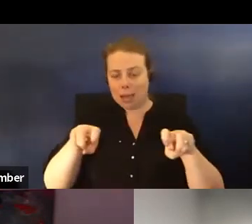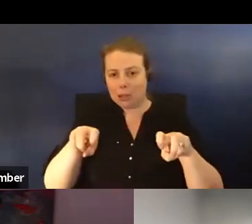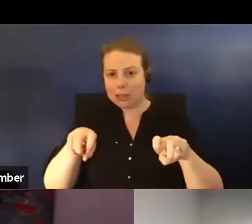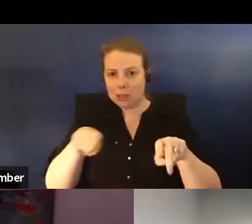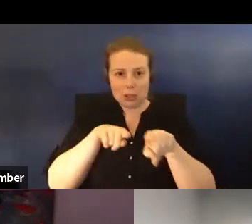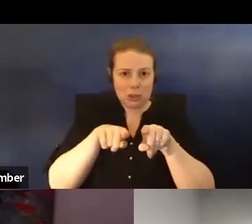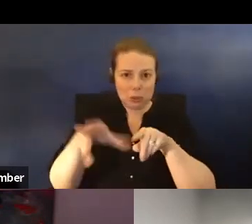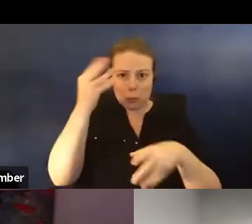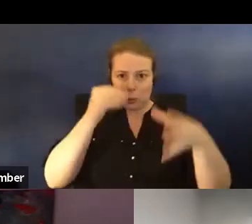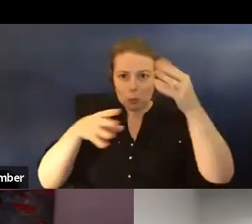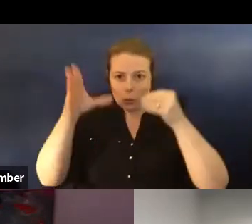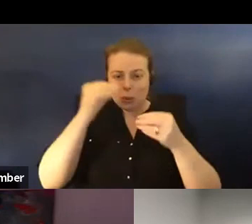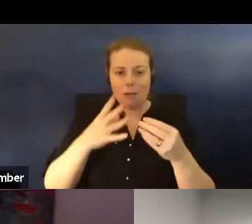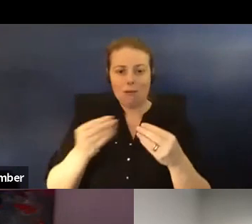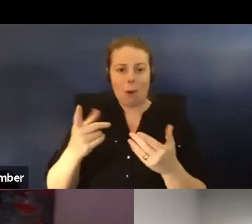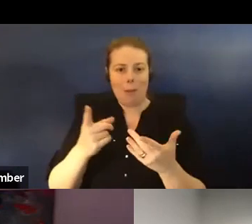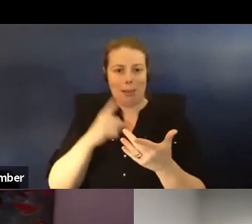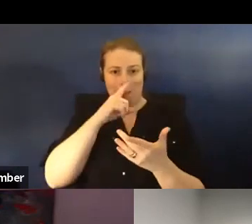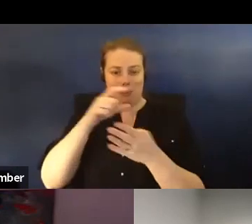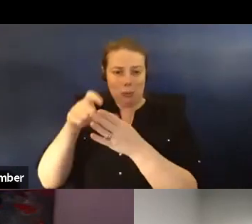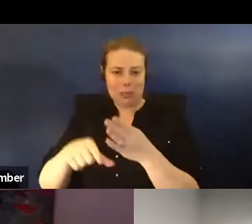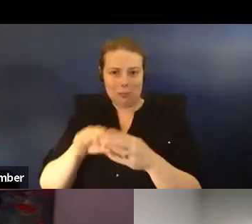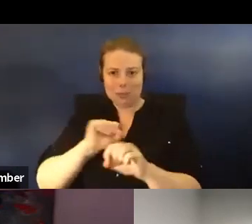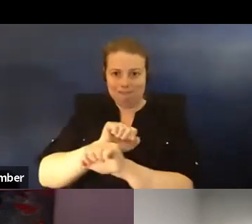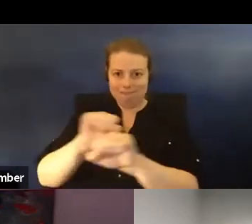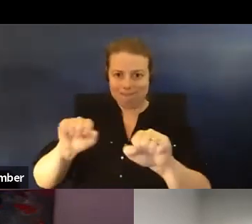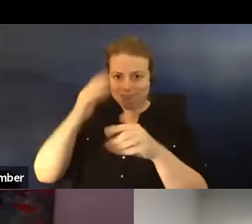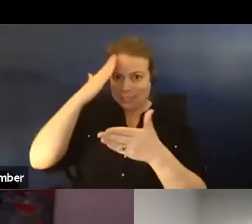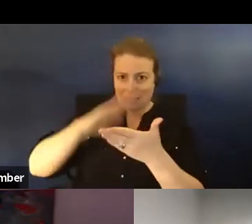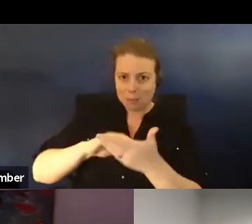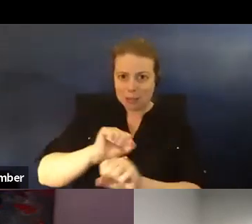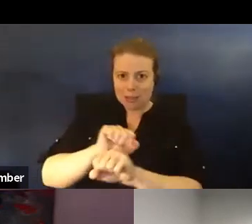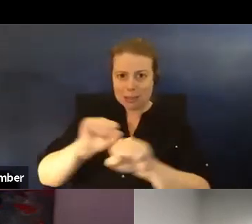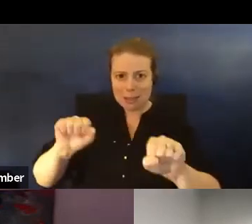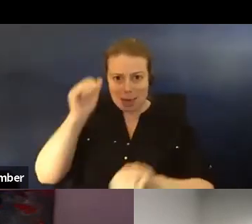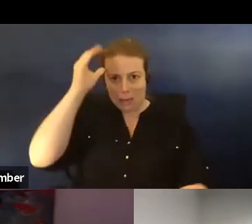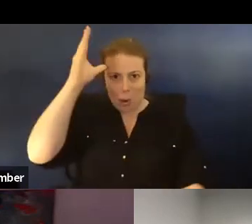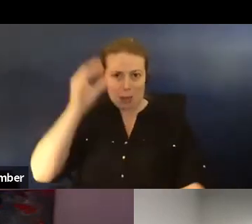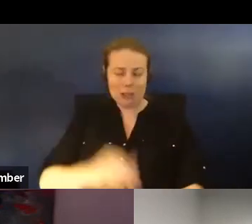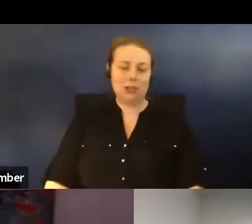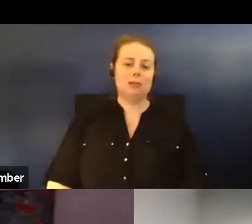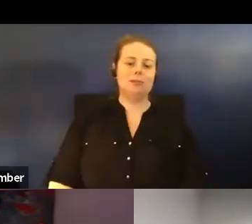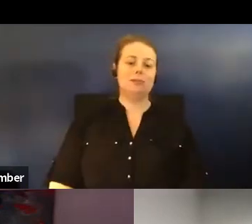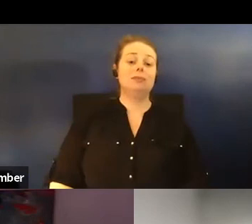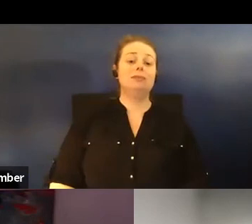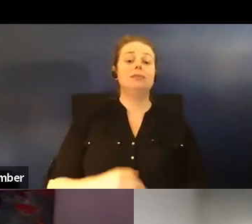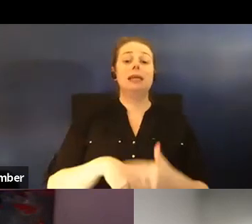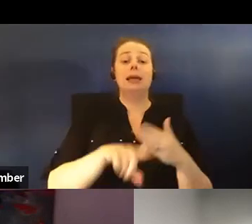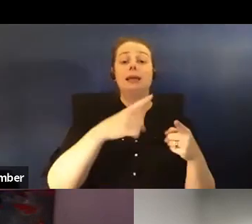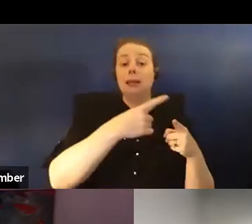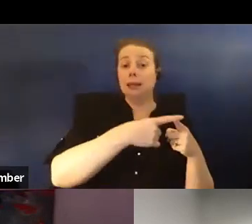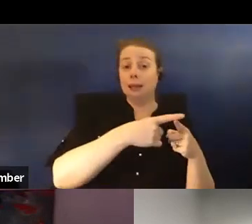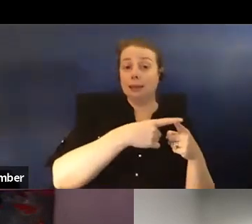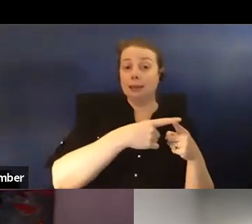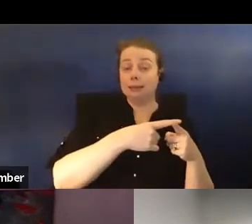with disability, both from their experiences and their knowledge. In the UK, they estimated that the